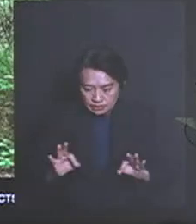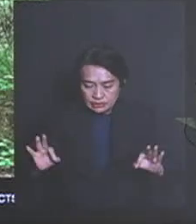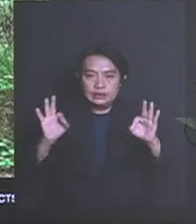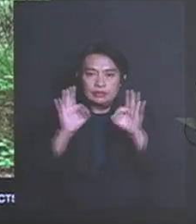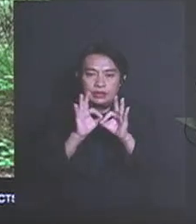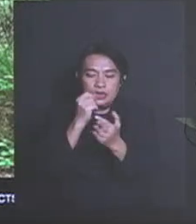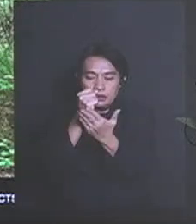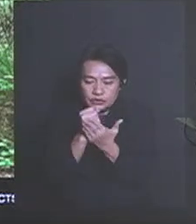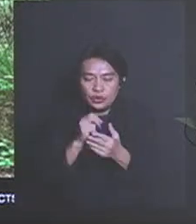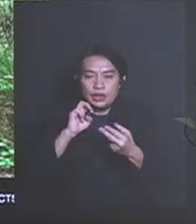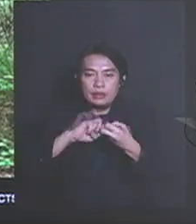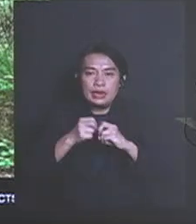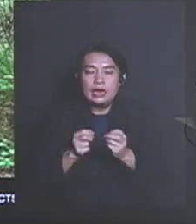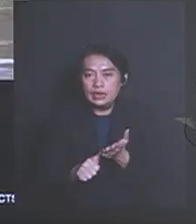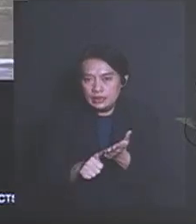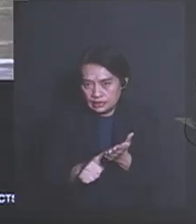every dimension.